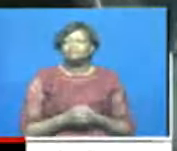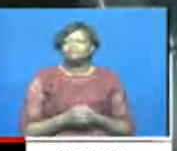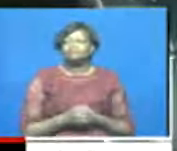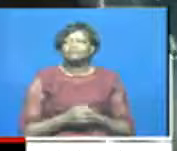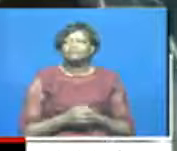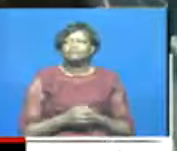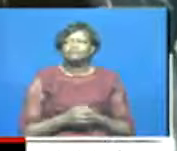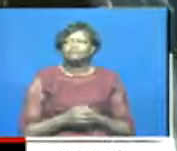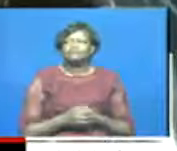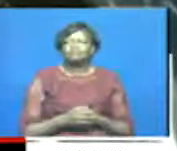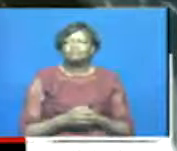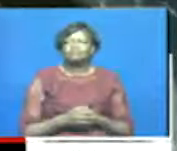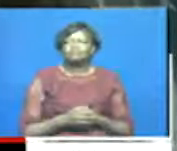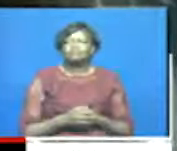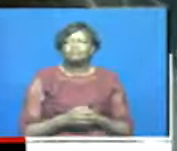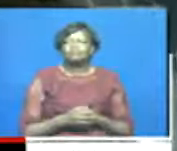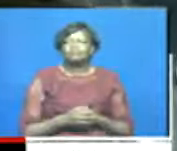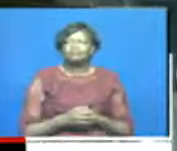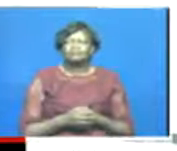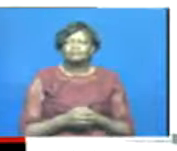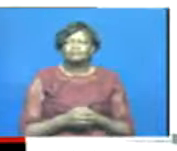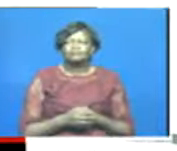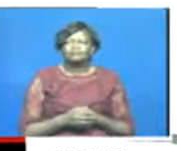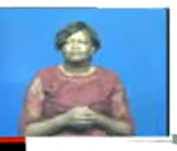Vishoki Washira, Prime Edition.